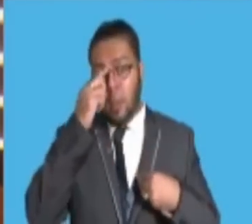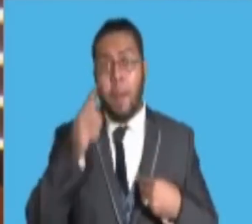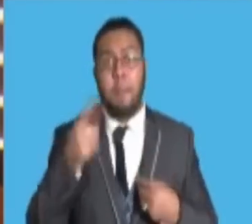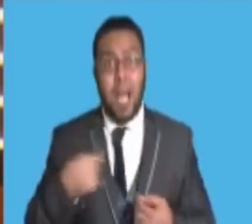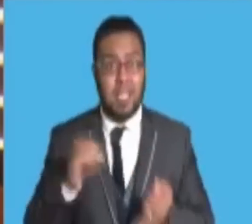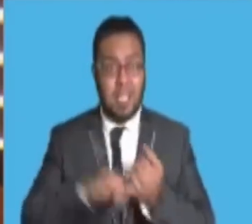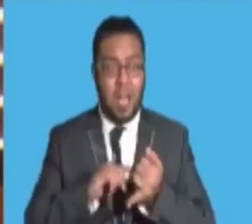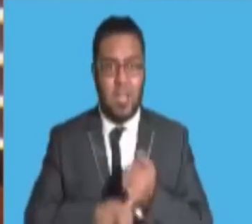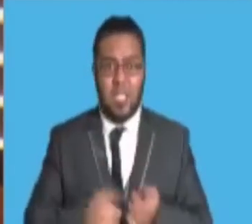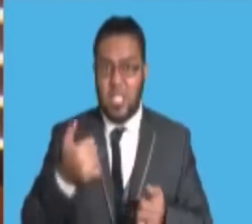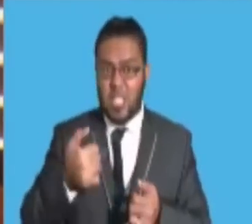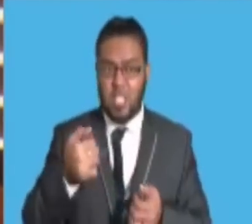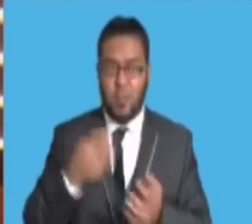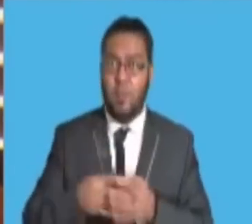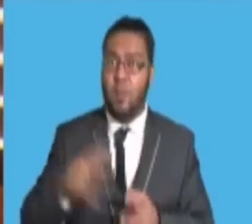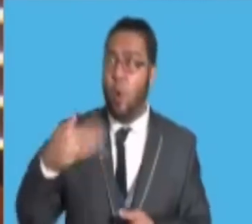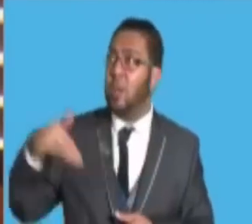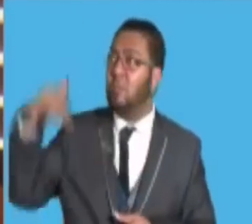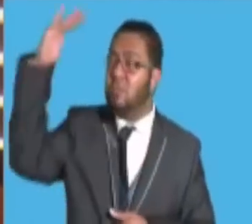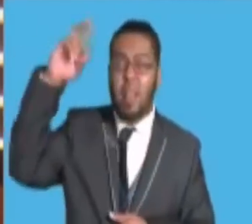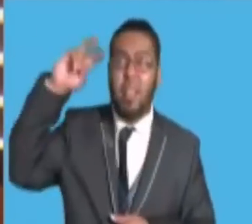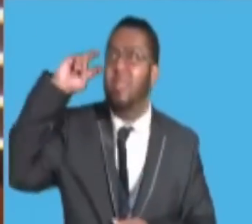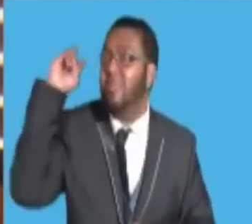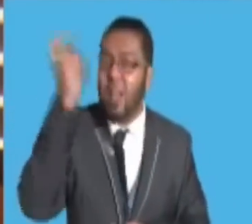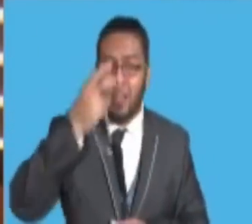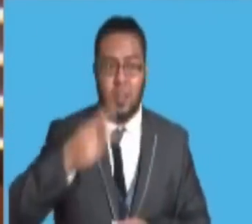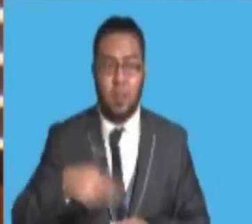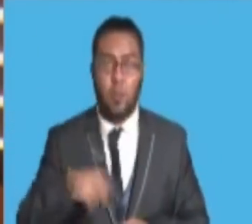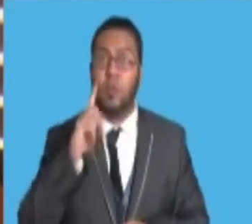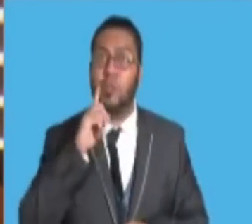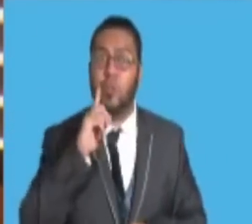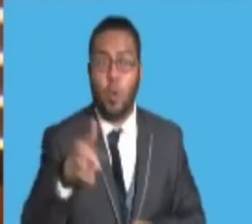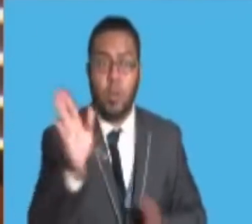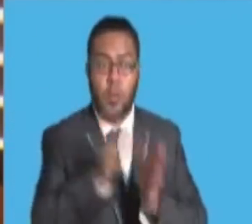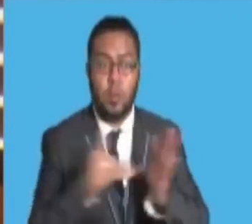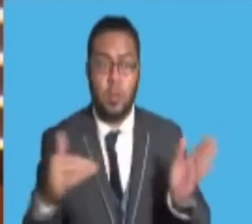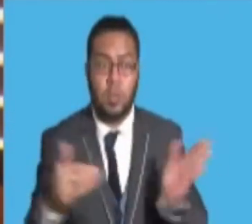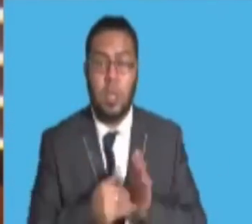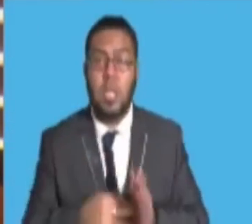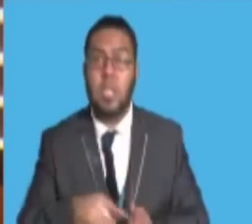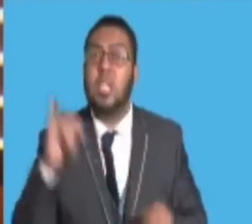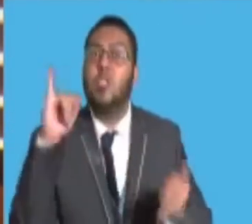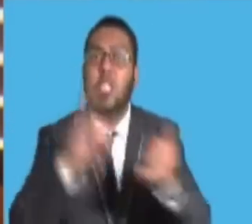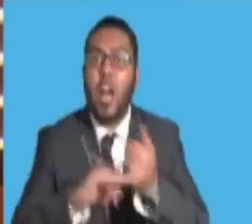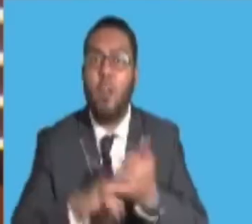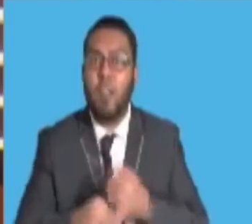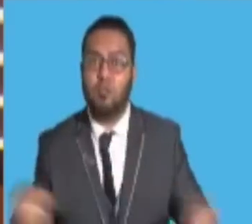6'4", as dark as night, was told in New Zealand that he's a son of a traitor.